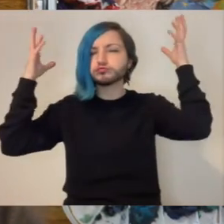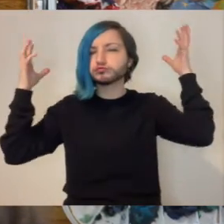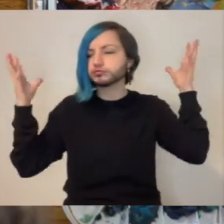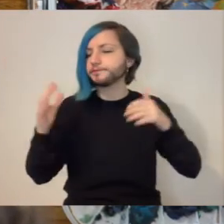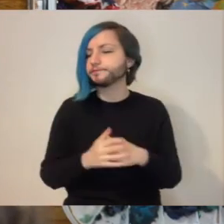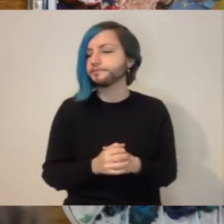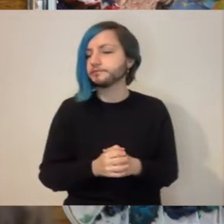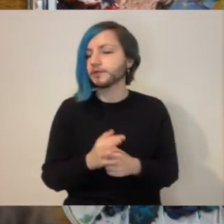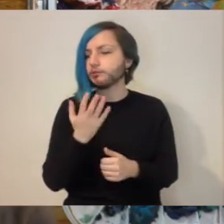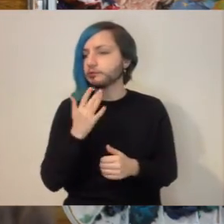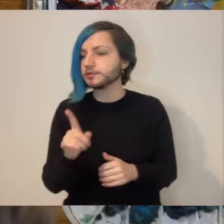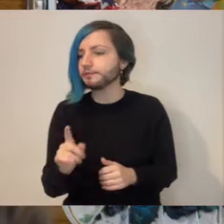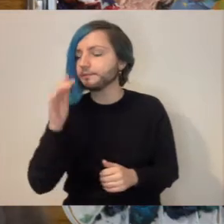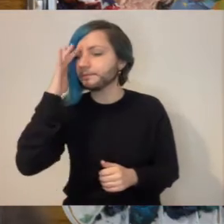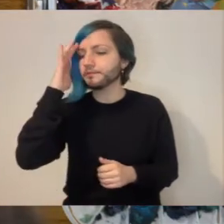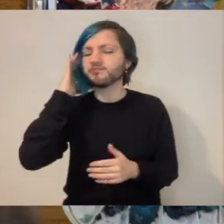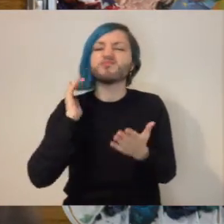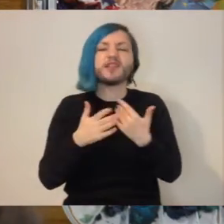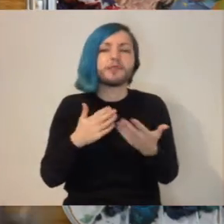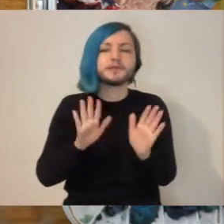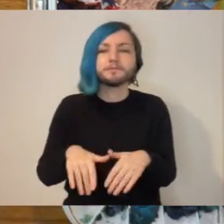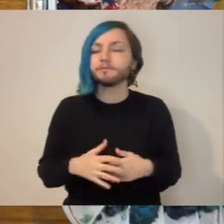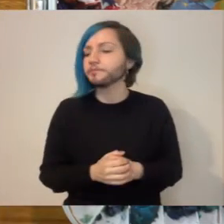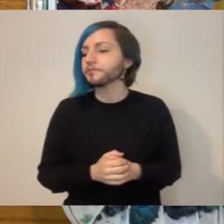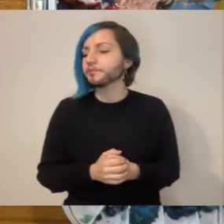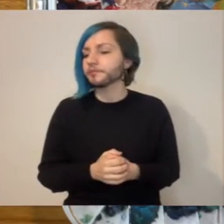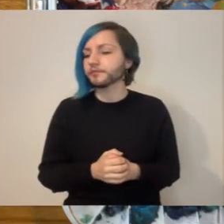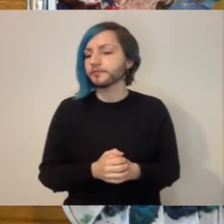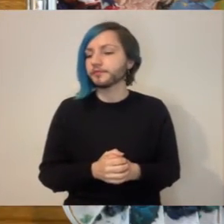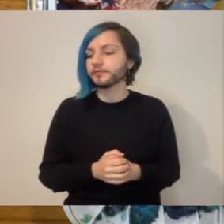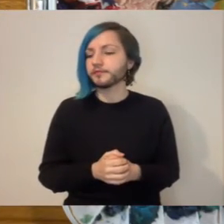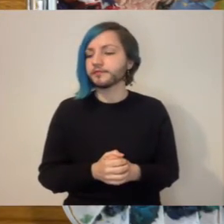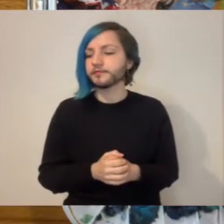really. And just put that, oops, actually I shouldn't have done that, never mind.